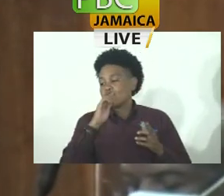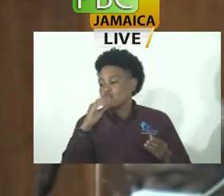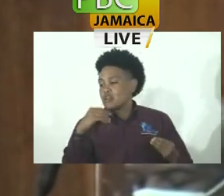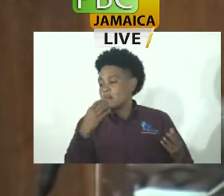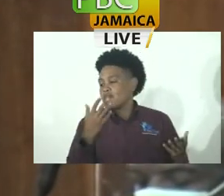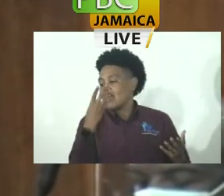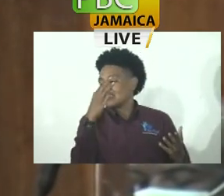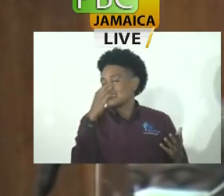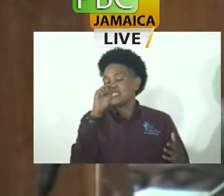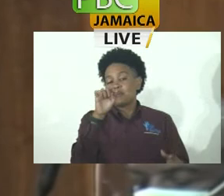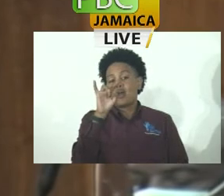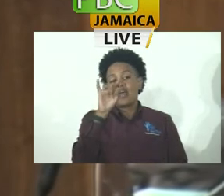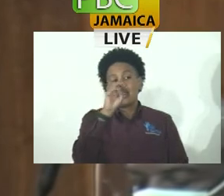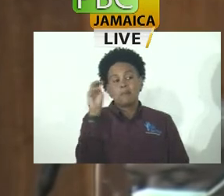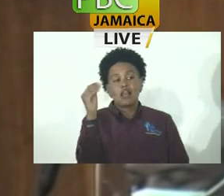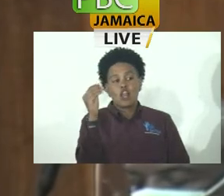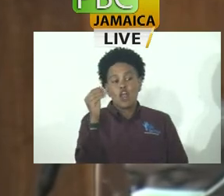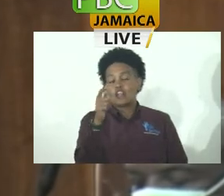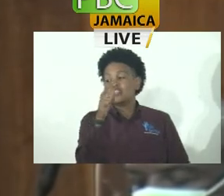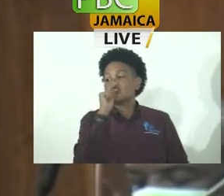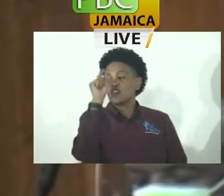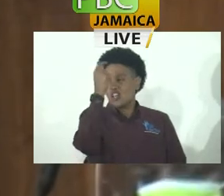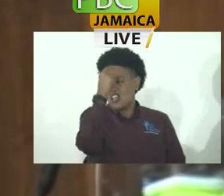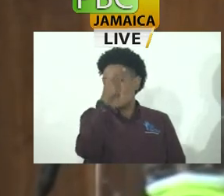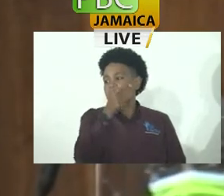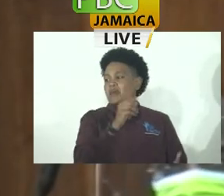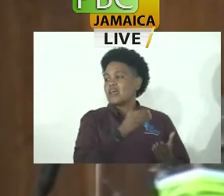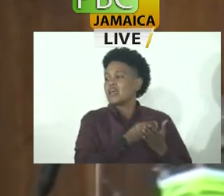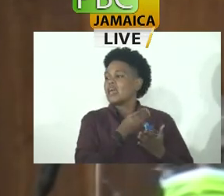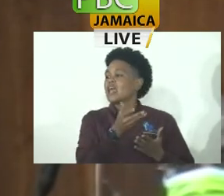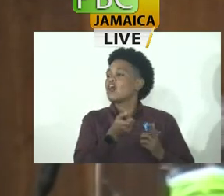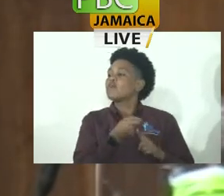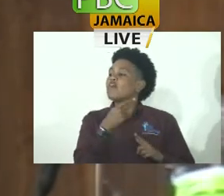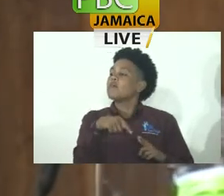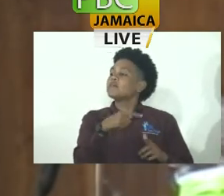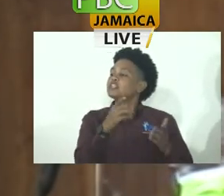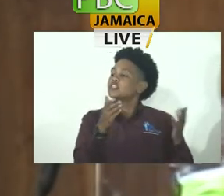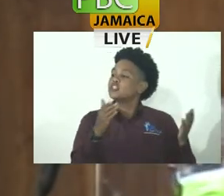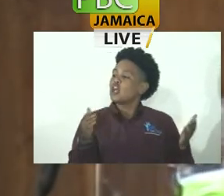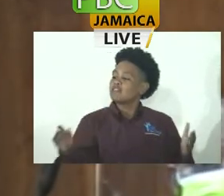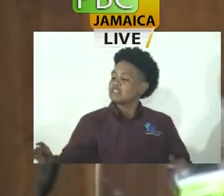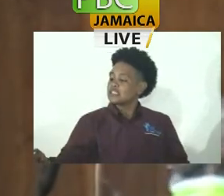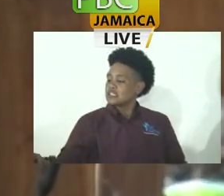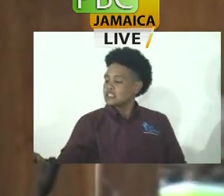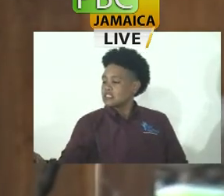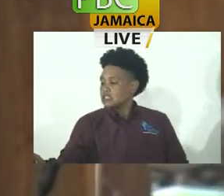16.8 million dollars to government income from this service